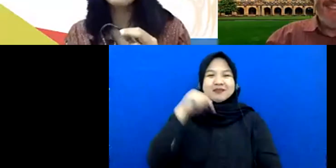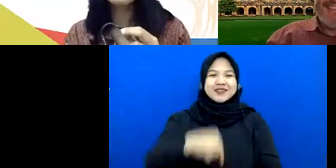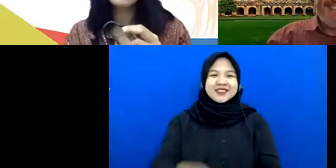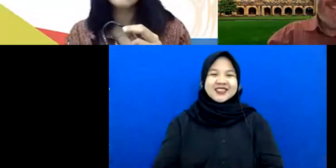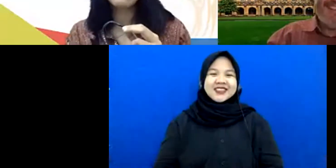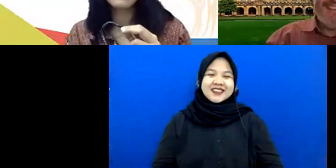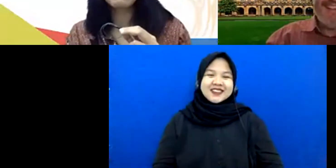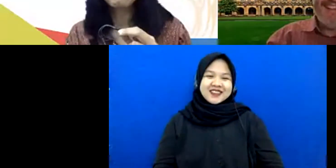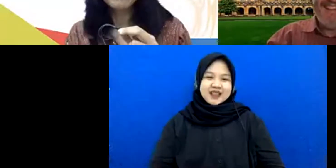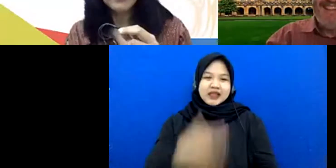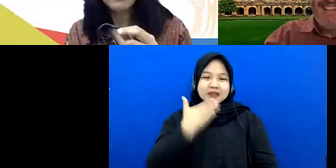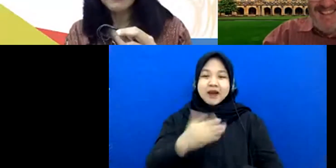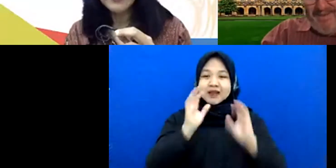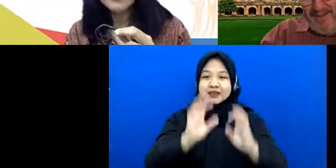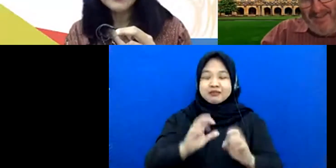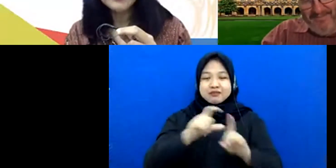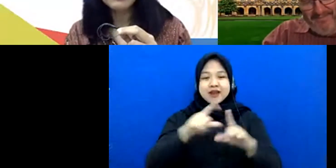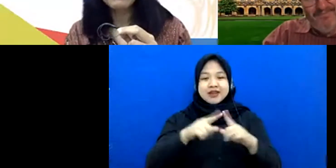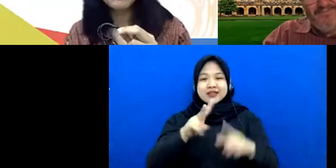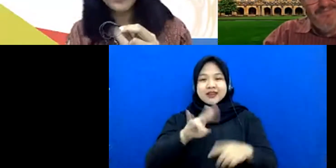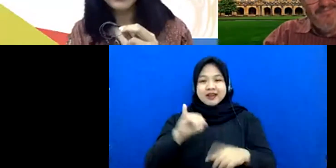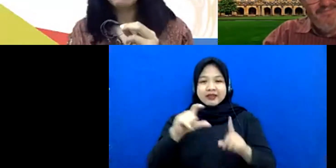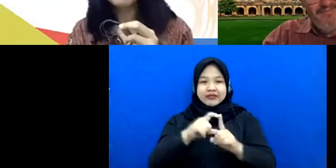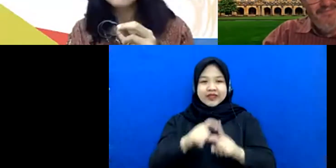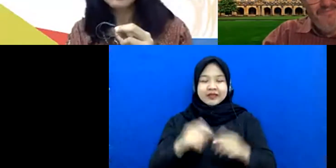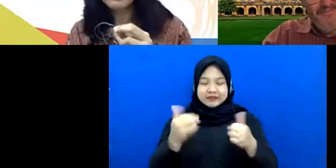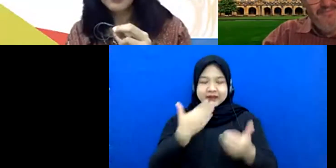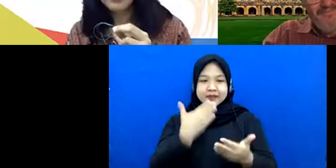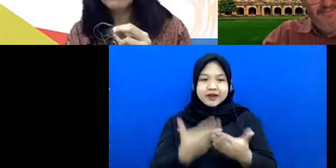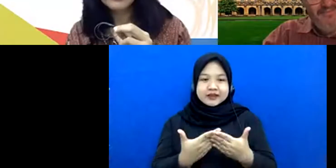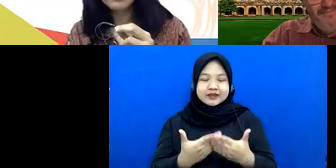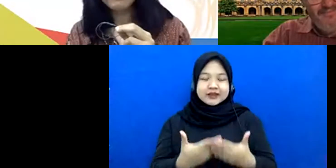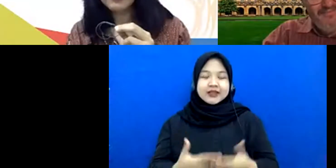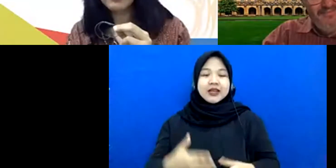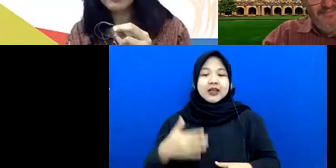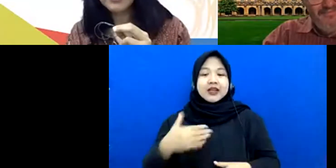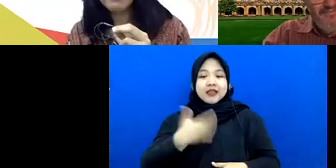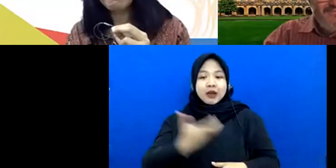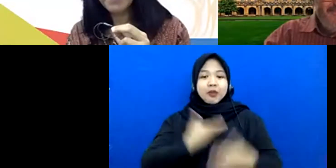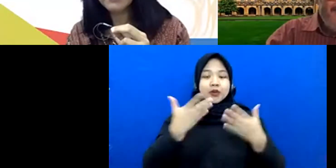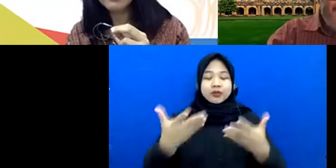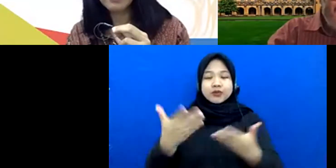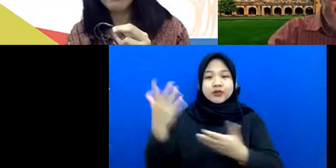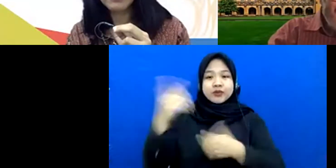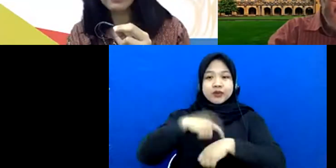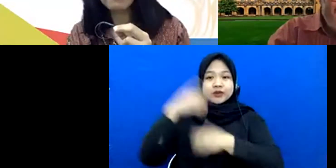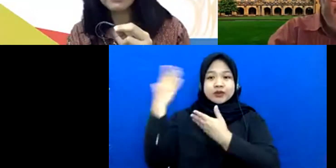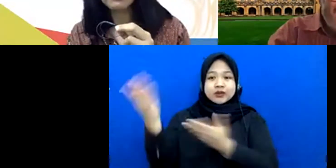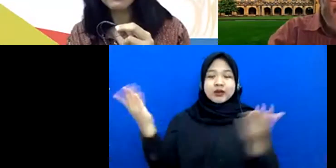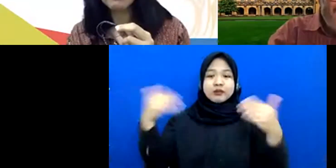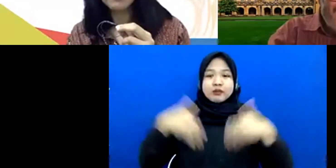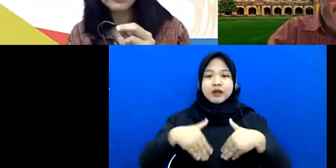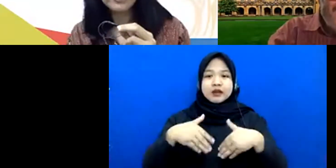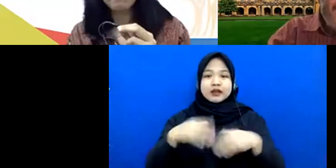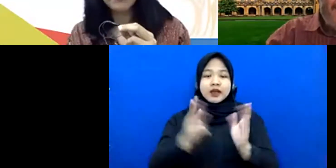Thank you so much, David. Right. Pleasure. So thank you. So I will give the screen and time back to our Master